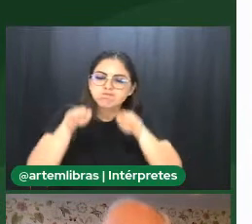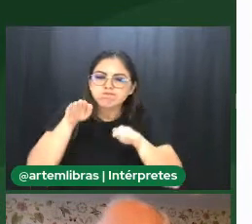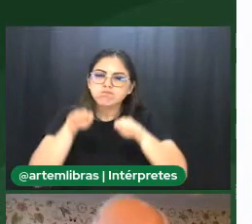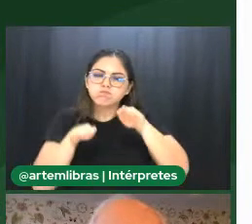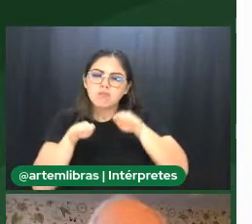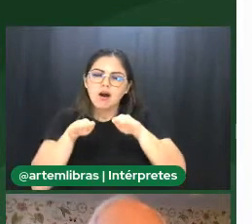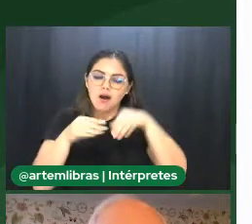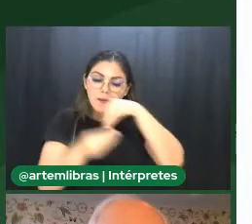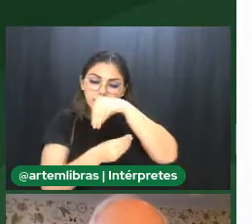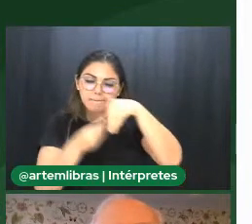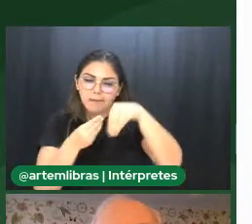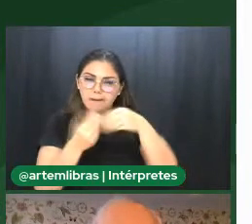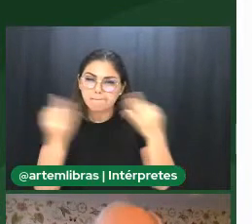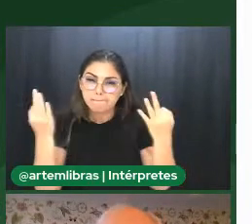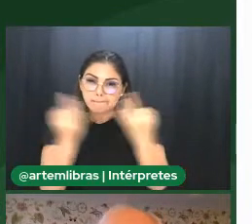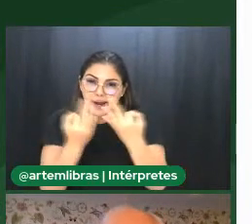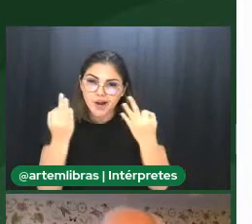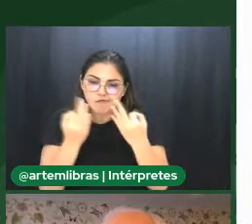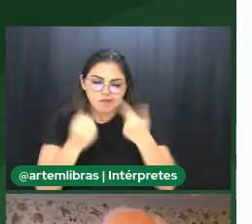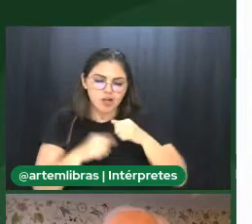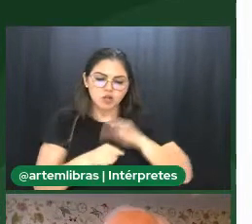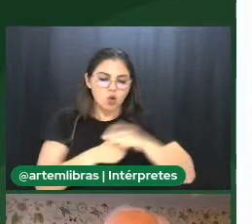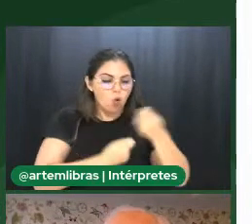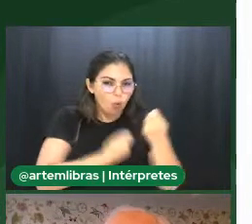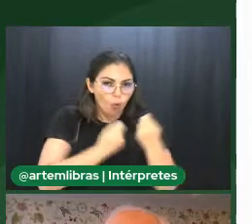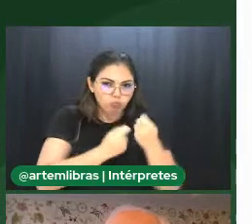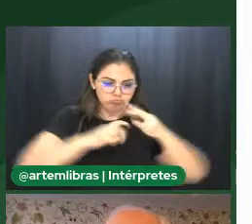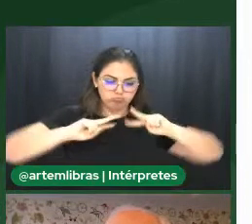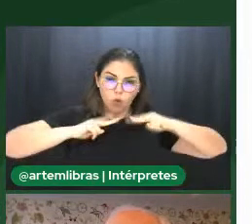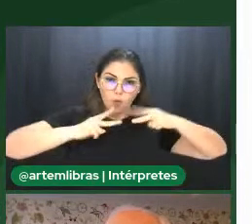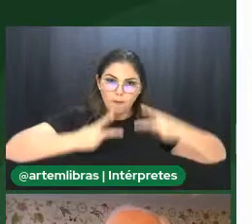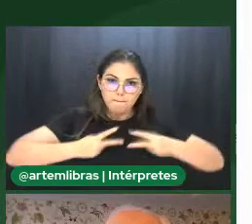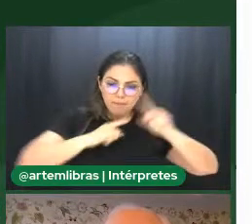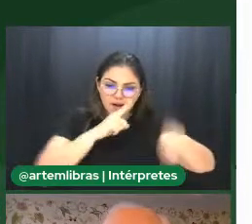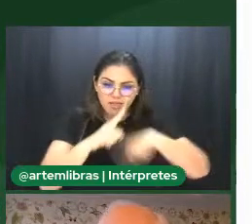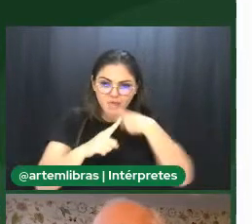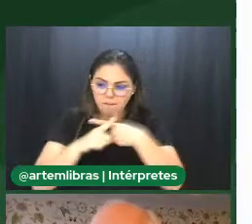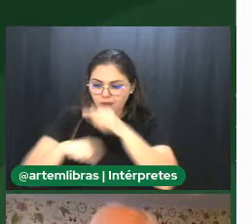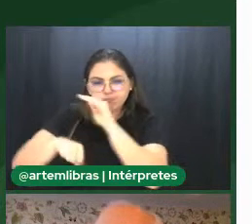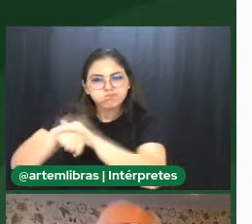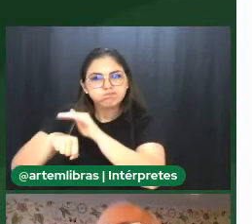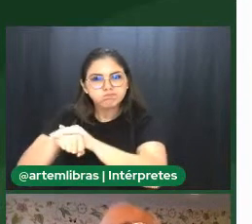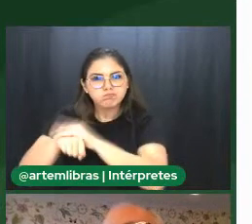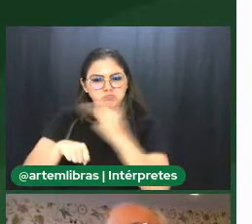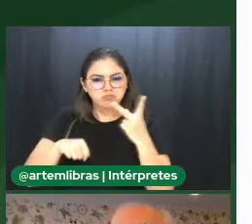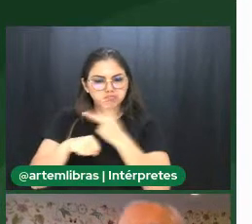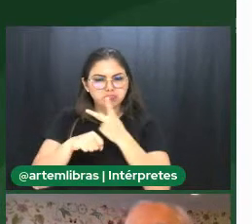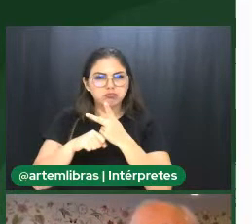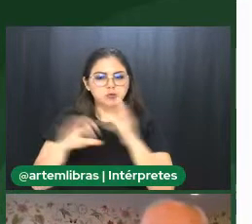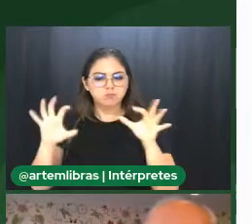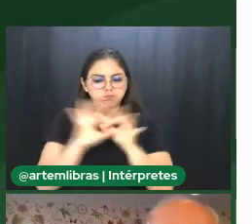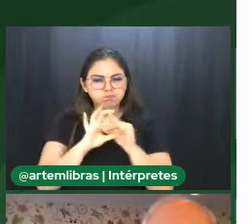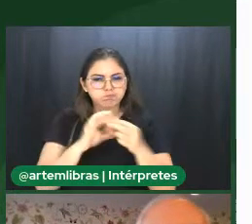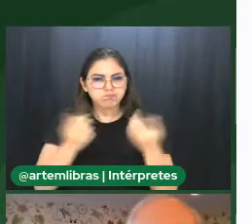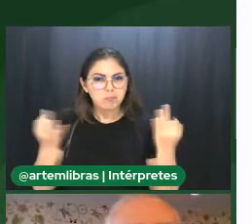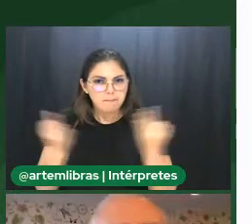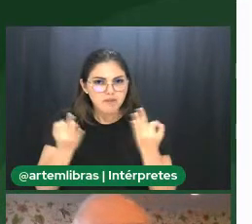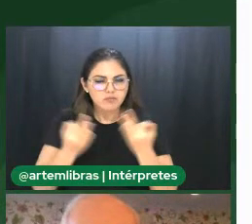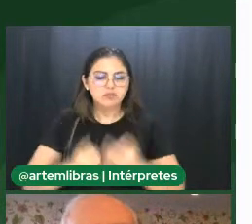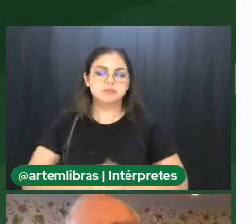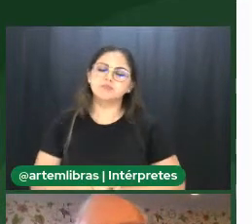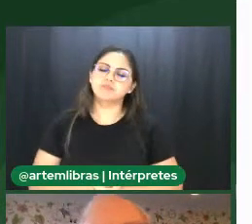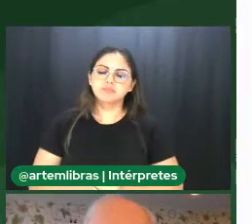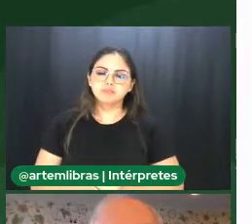that gives human control as well as high levels of automation. We hear about the Mars rover as being